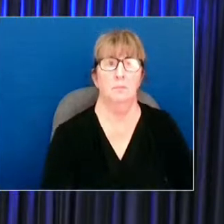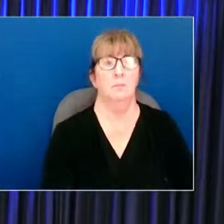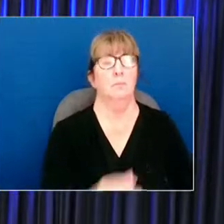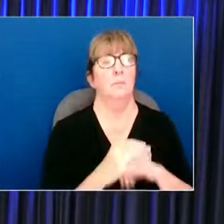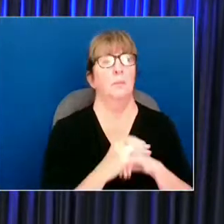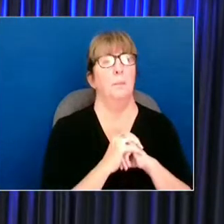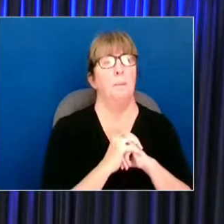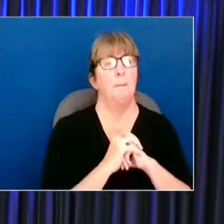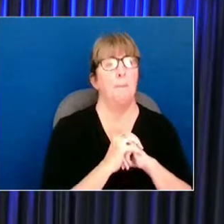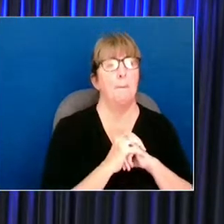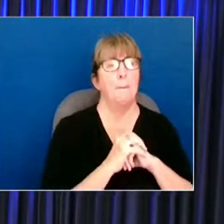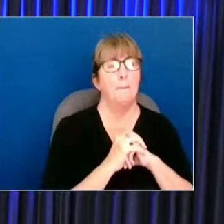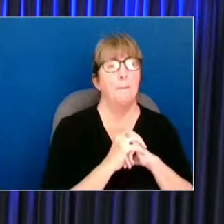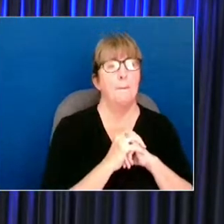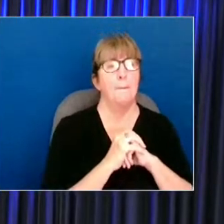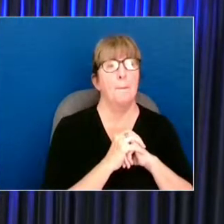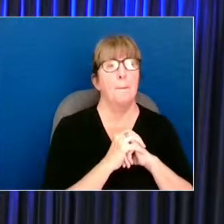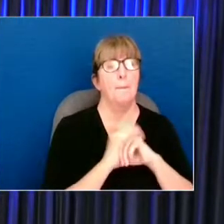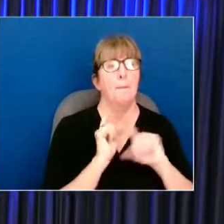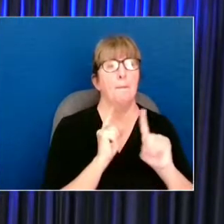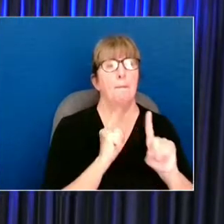5-7,